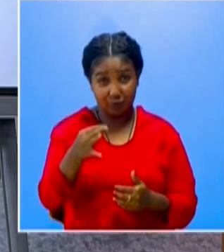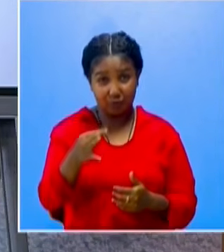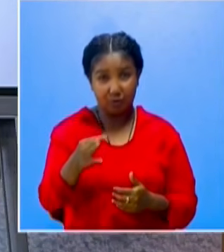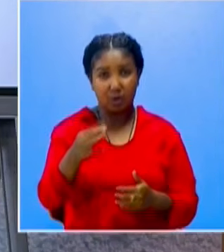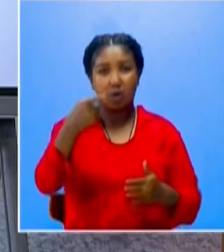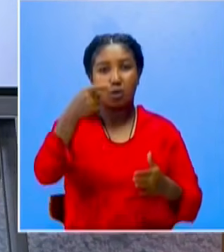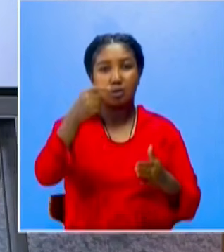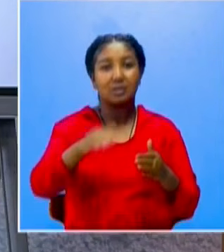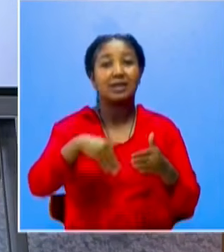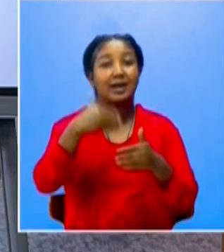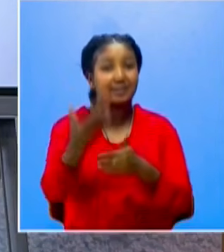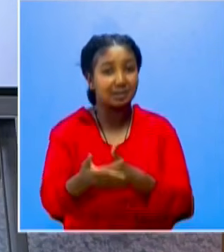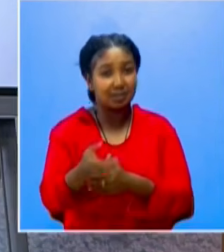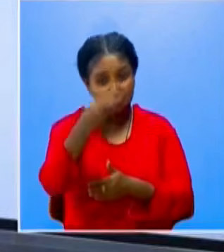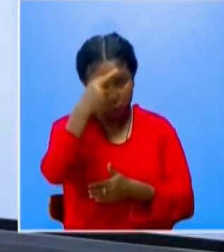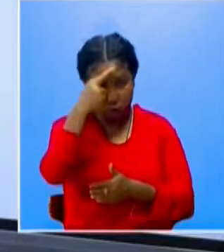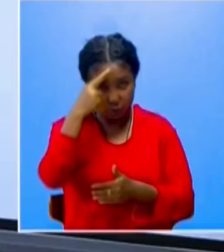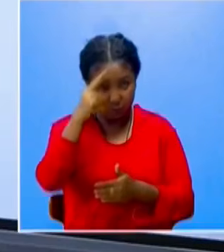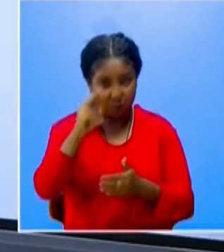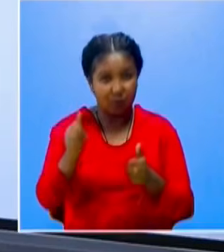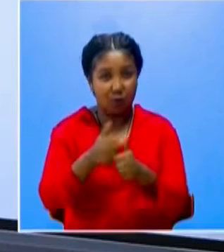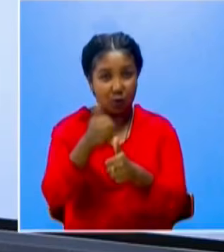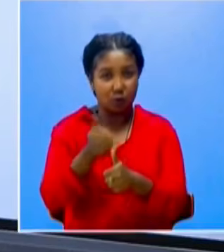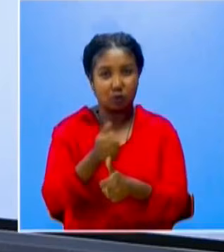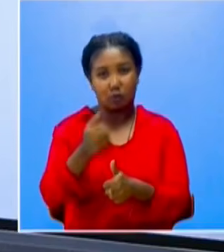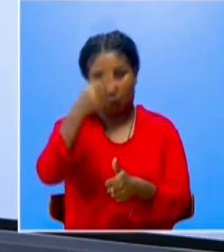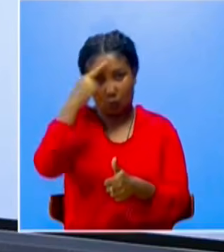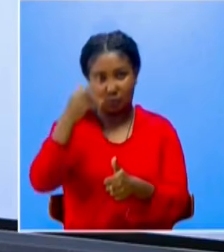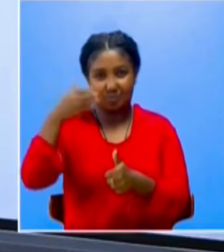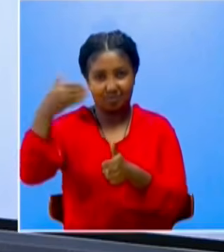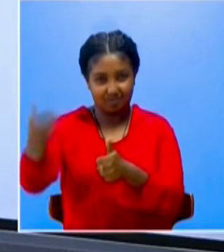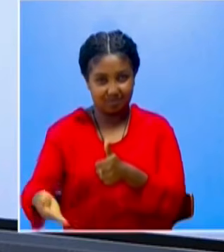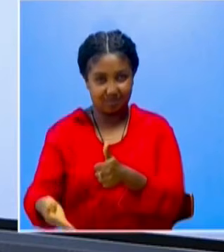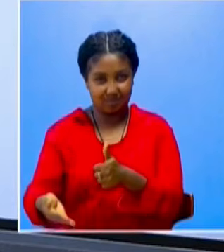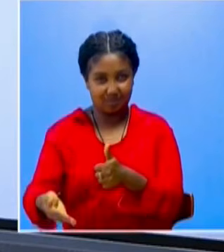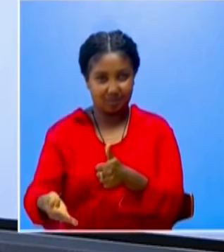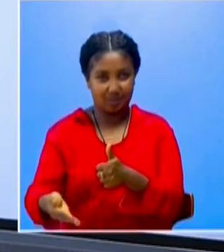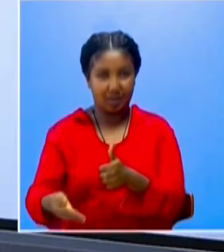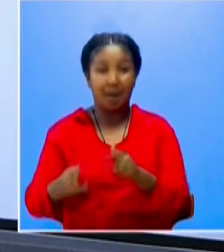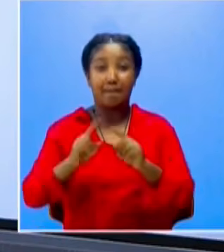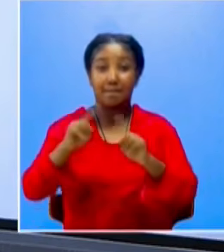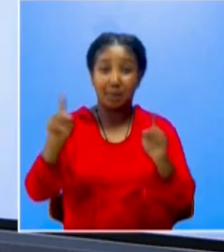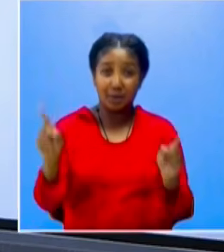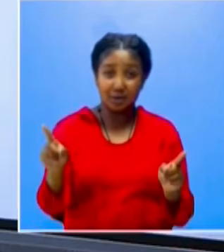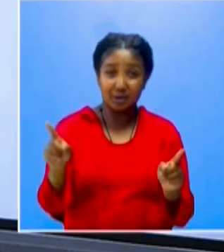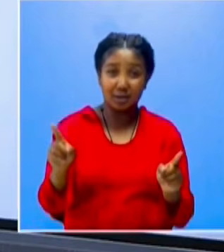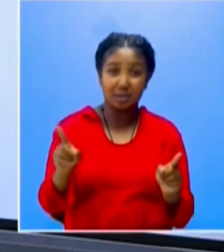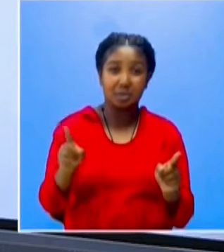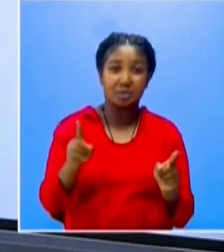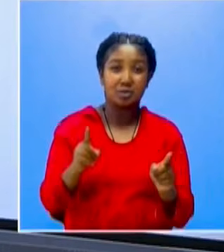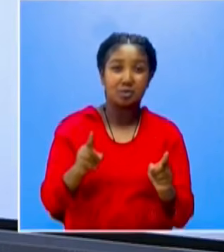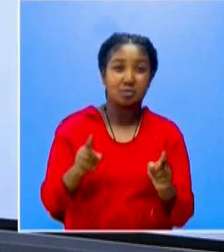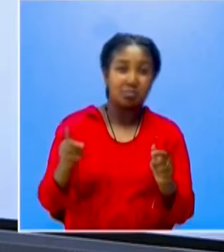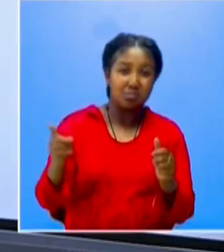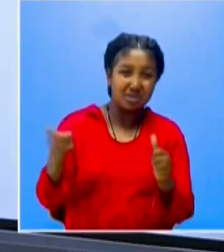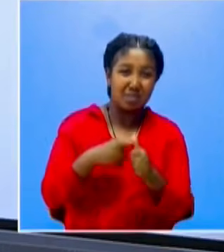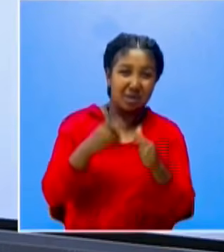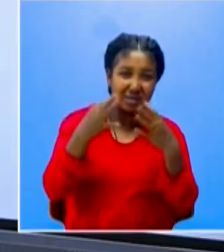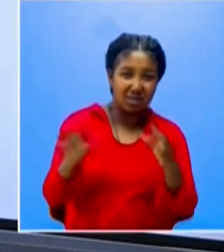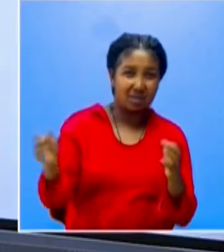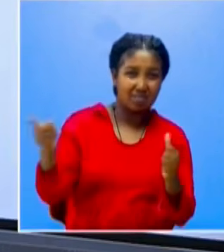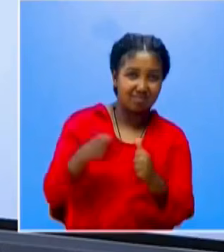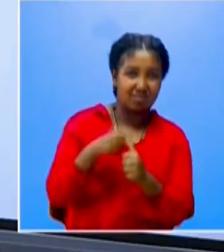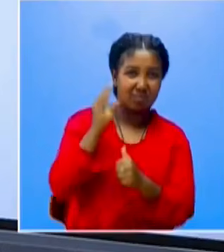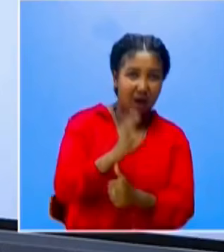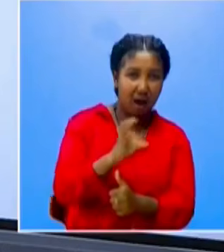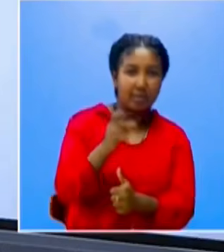what follows after because of is the cause. All right? But if you begin your sentence with